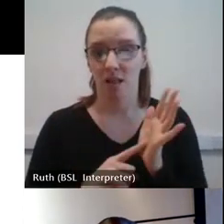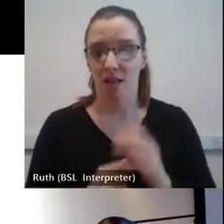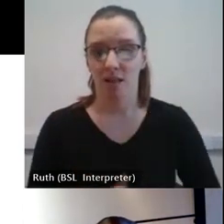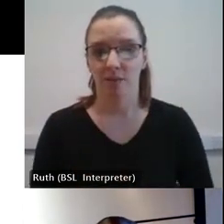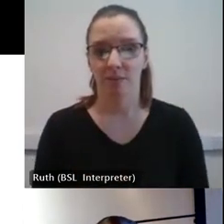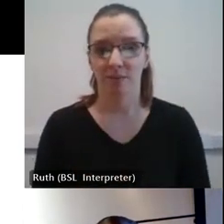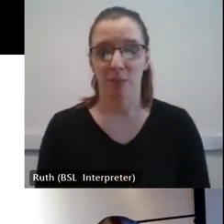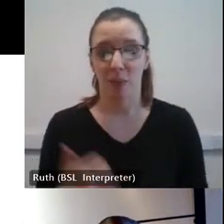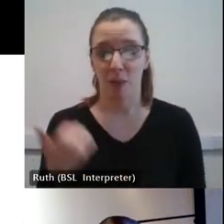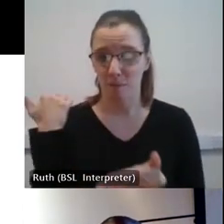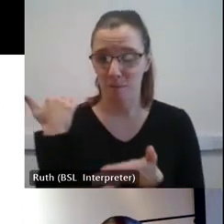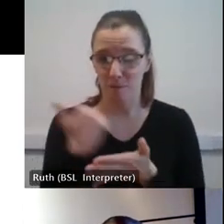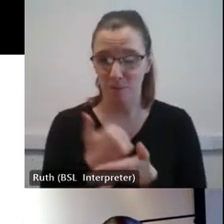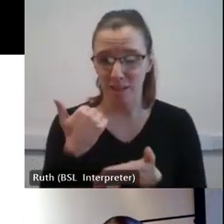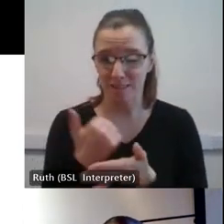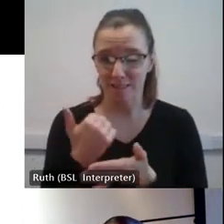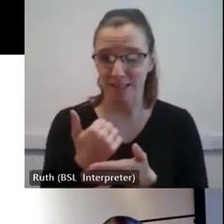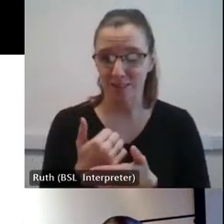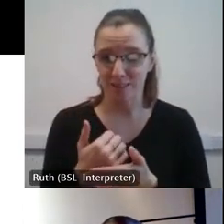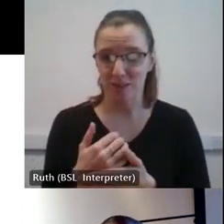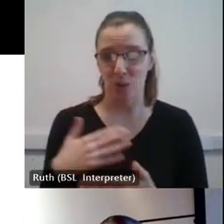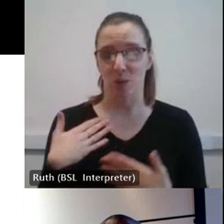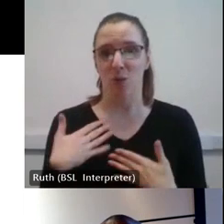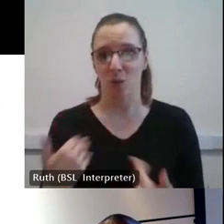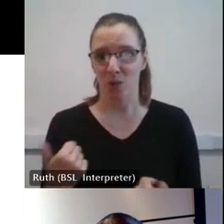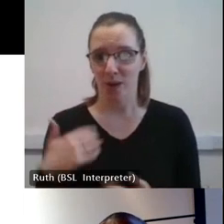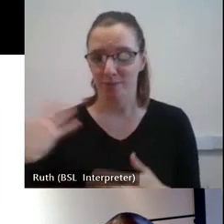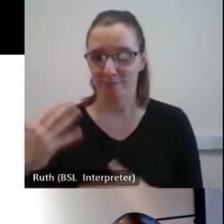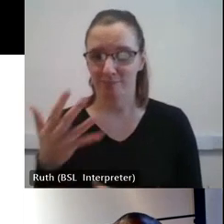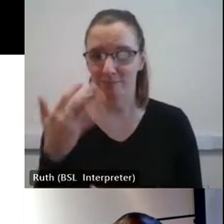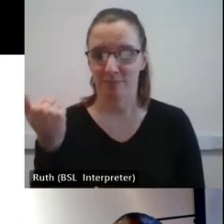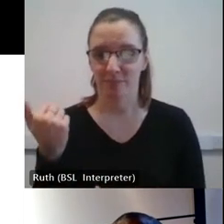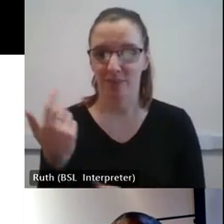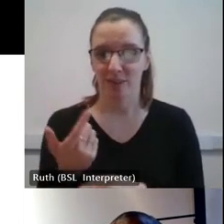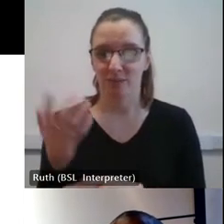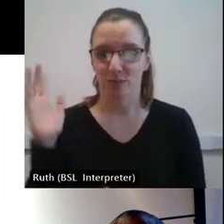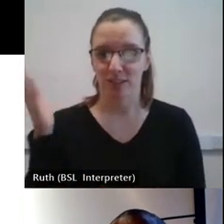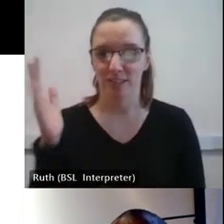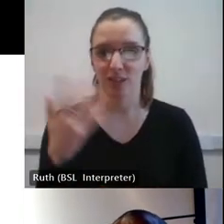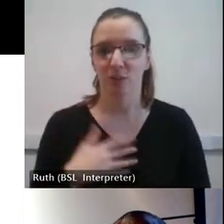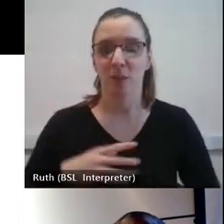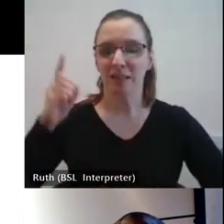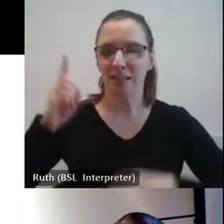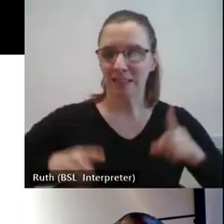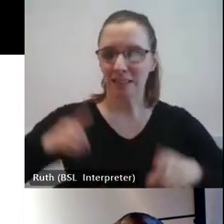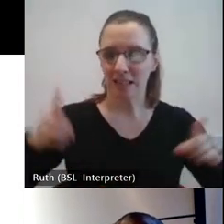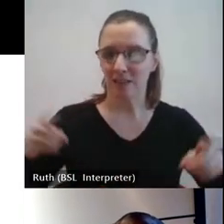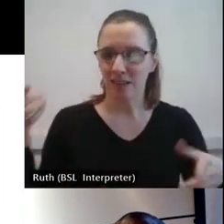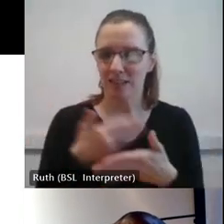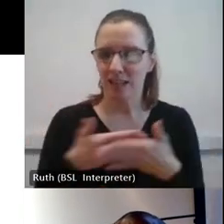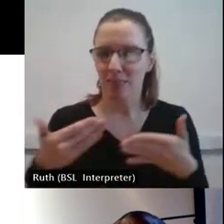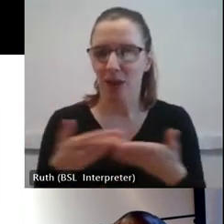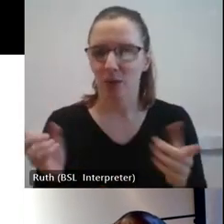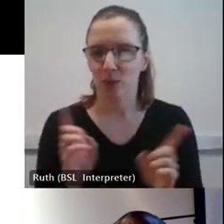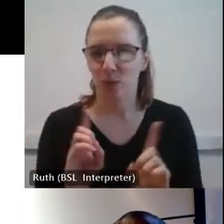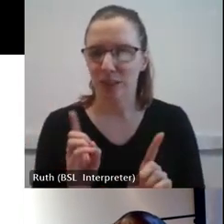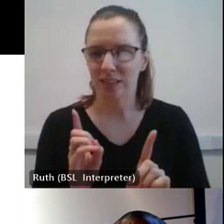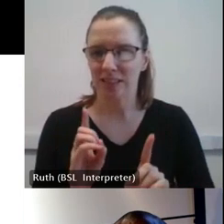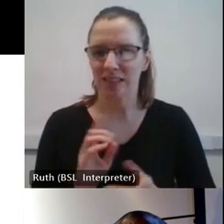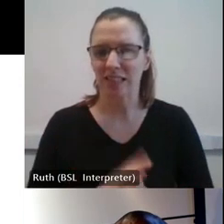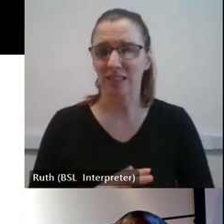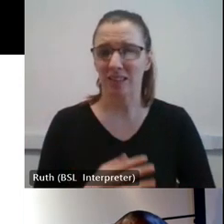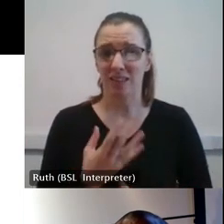That was a fantastic, really inspiring talk, George. I was just interested to know if, you know, what the diversity of languages you have. It sounds like